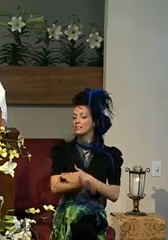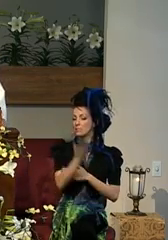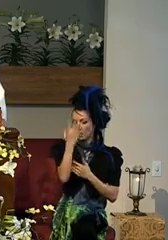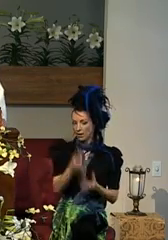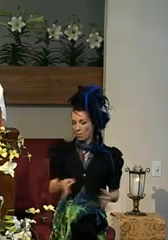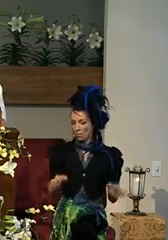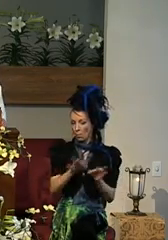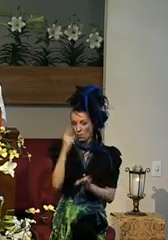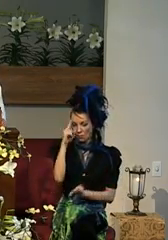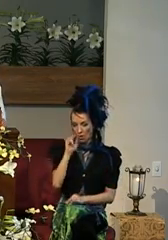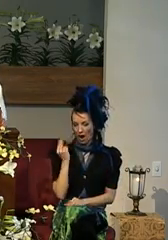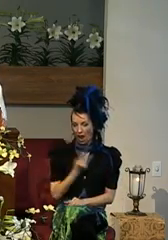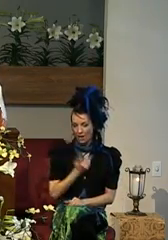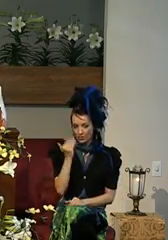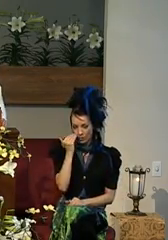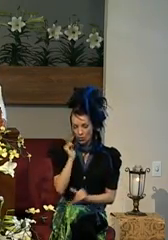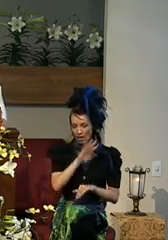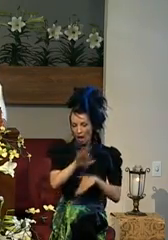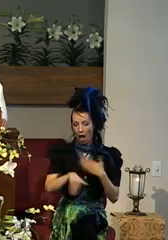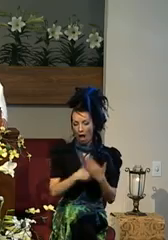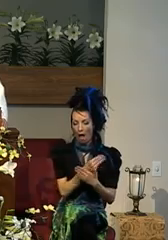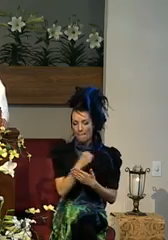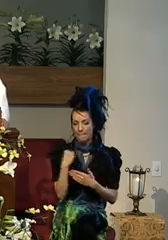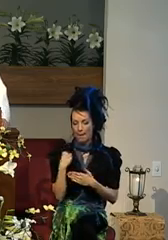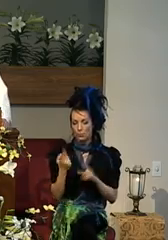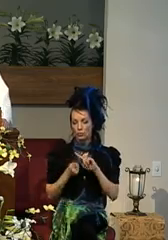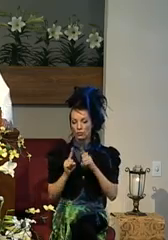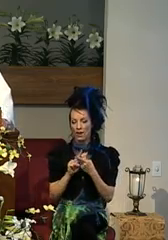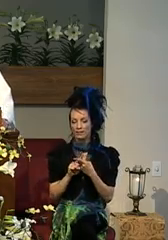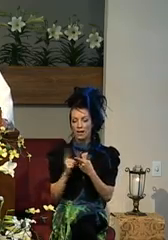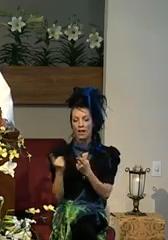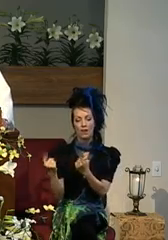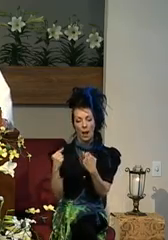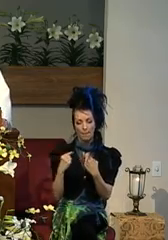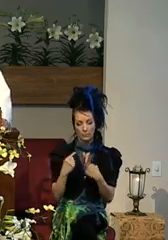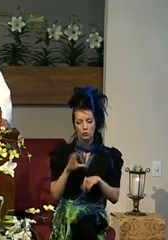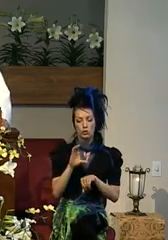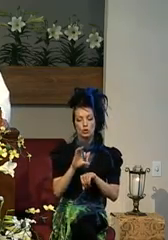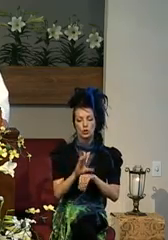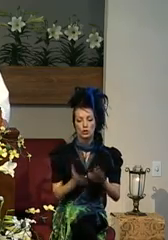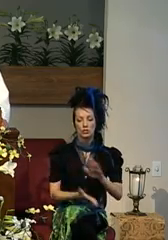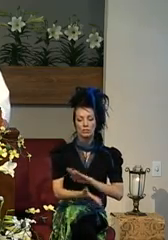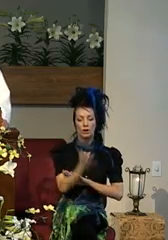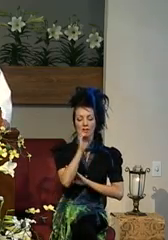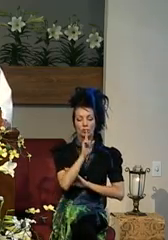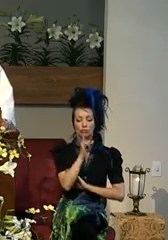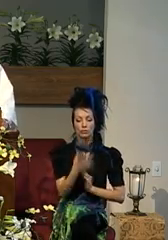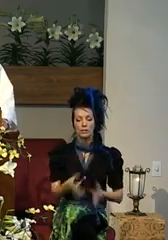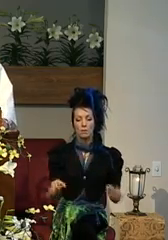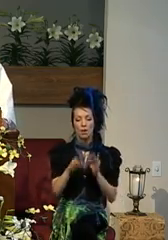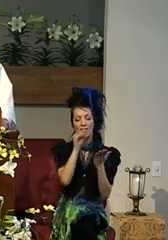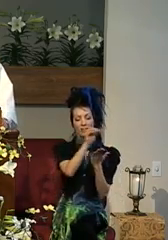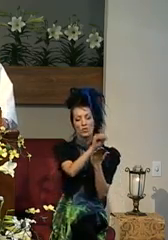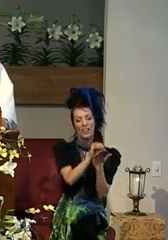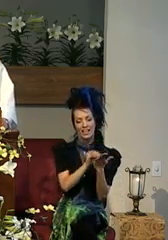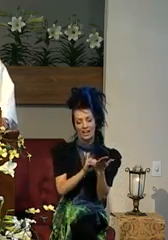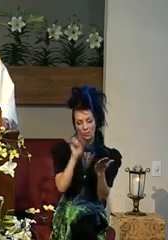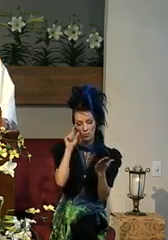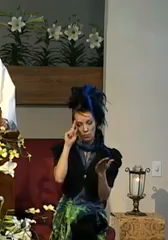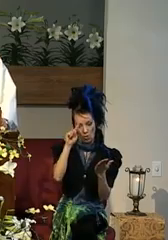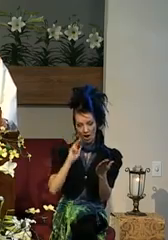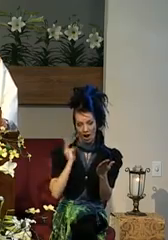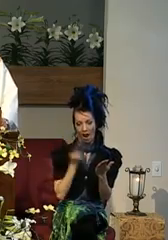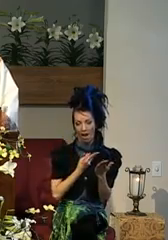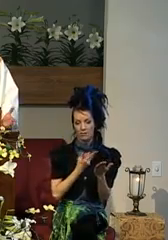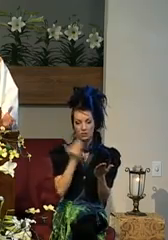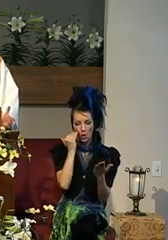for us to know that all members and friends and attenders have been to church this morning, and so it's really important that you fill that in for us. It's also